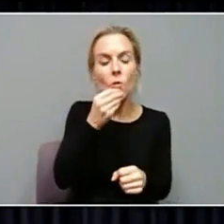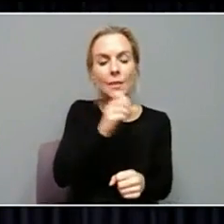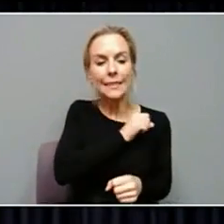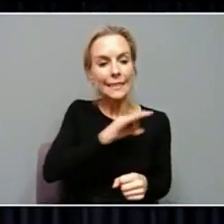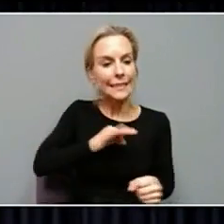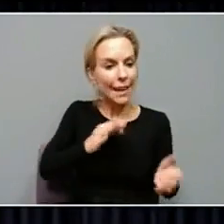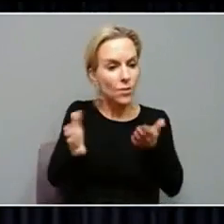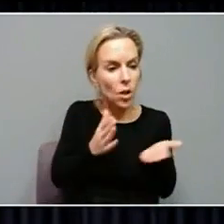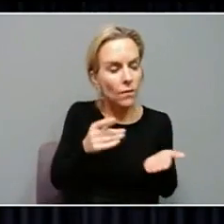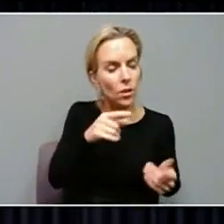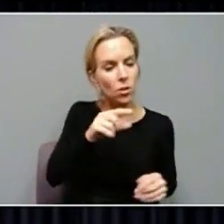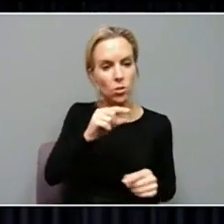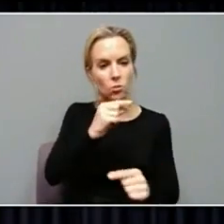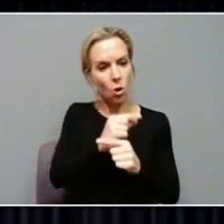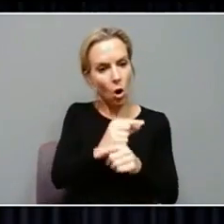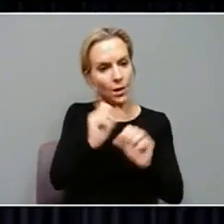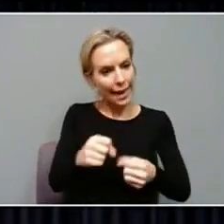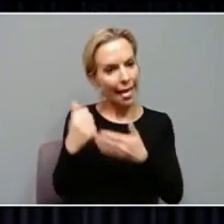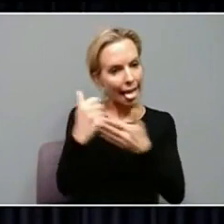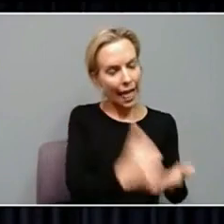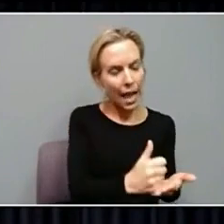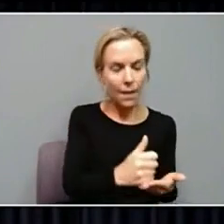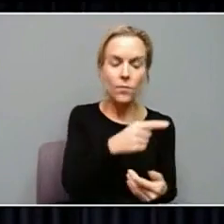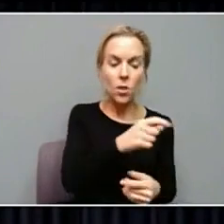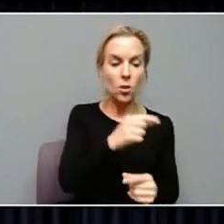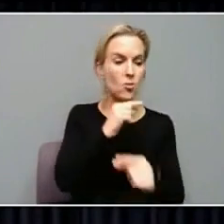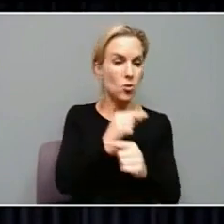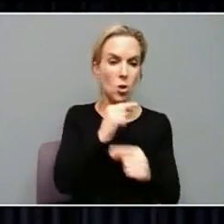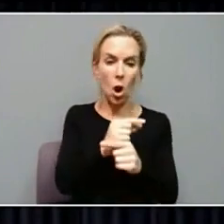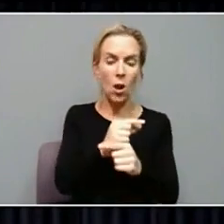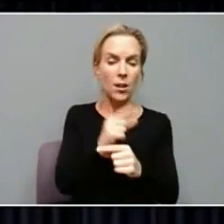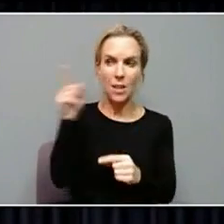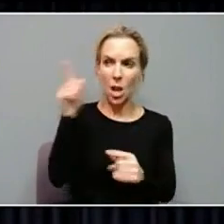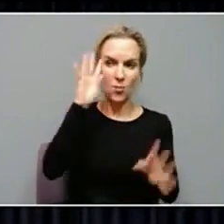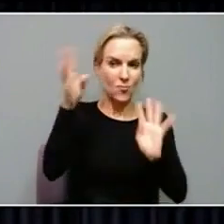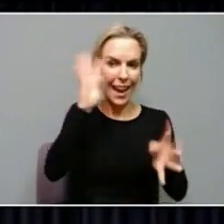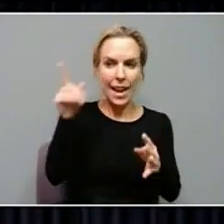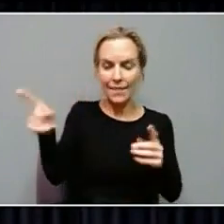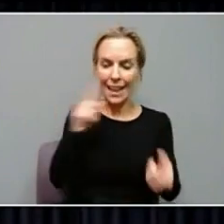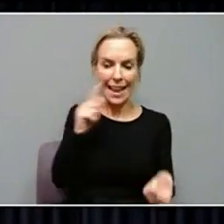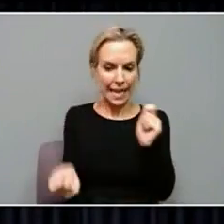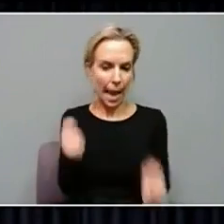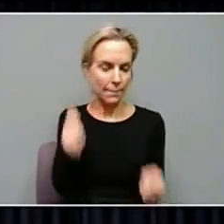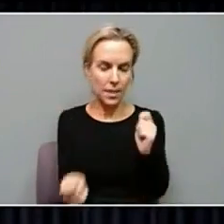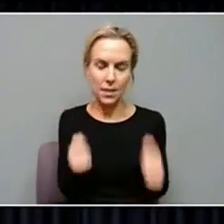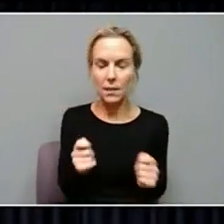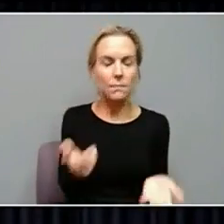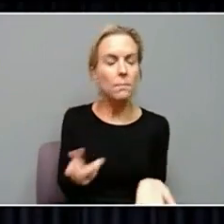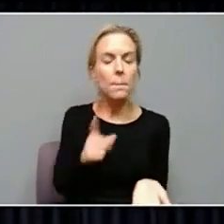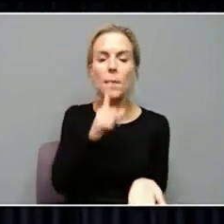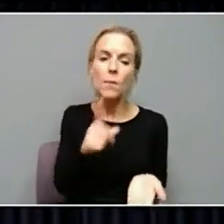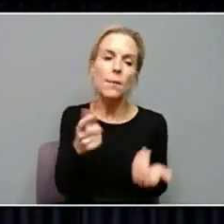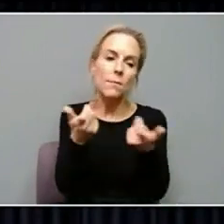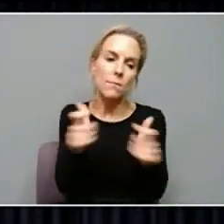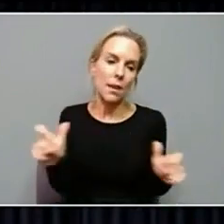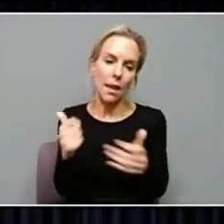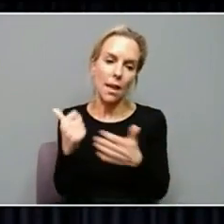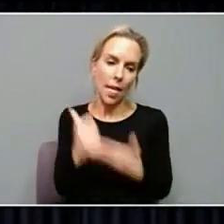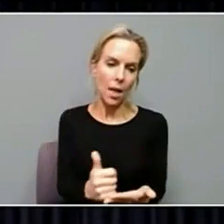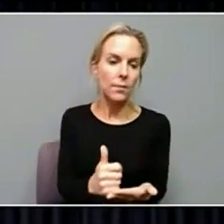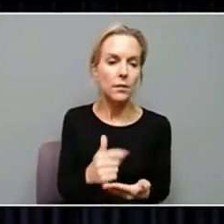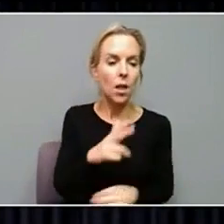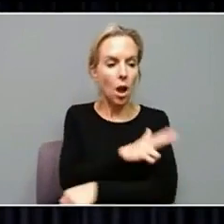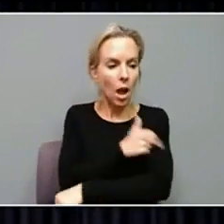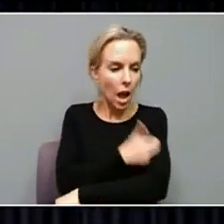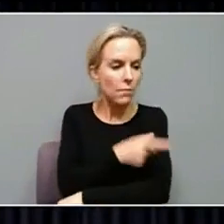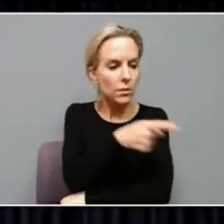guard units are creative. They adapt what we heard. And I know they're going to be a big help. And the hospitals that they are going